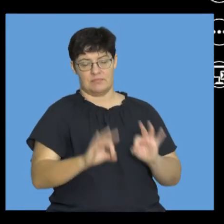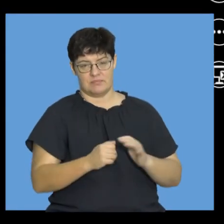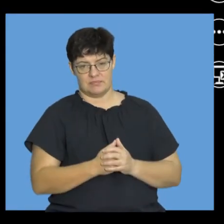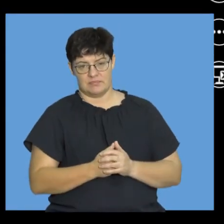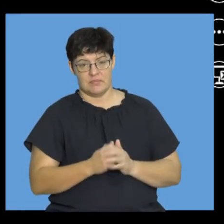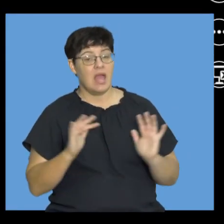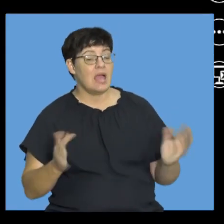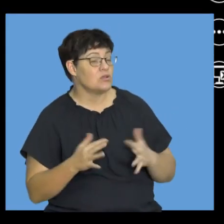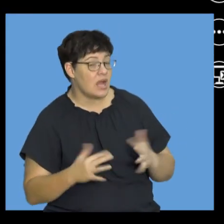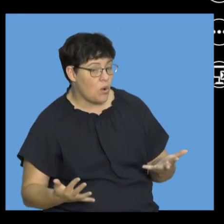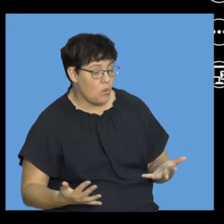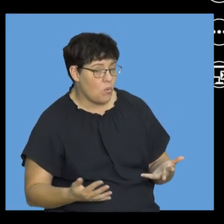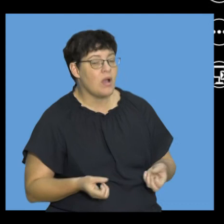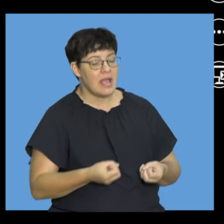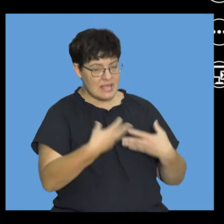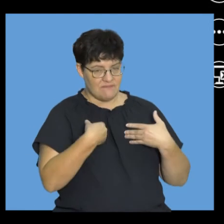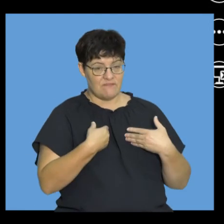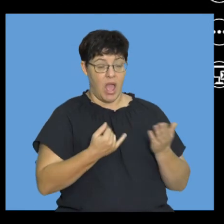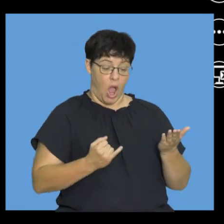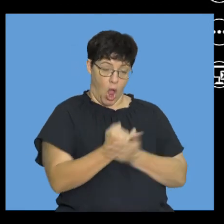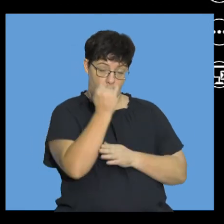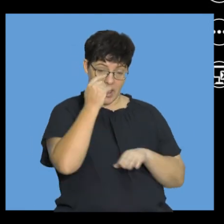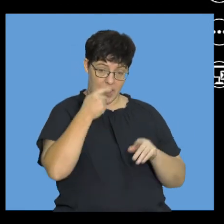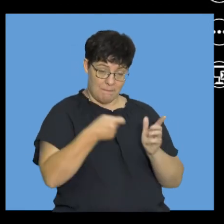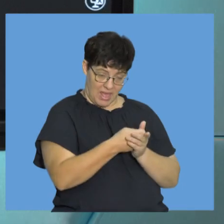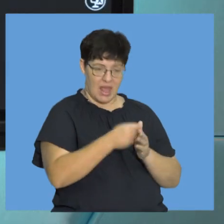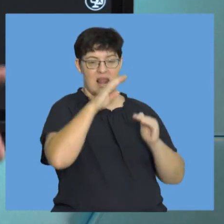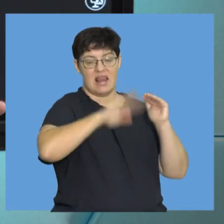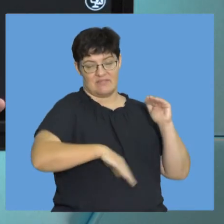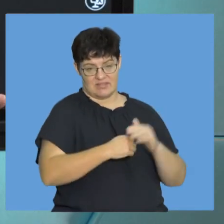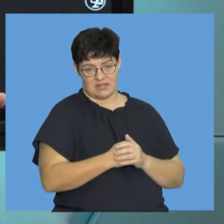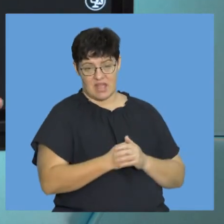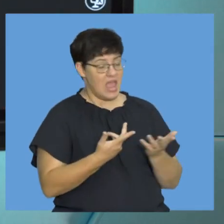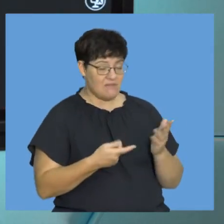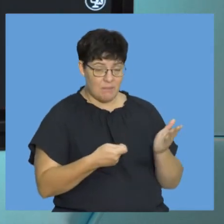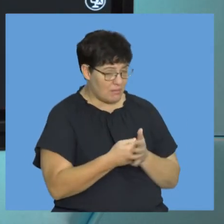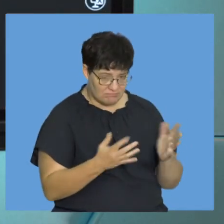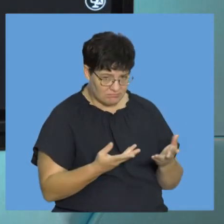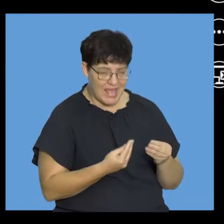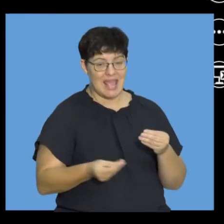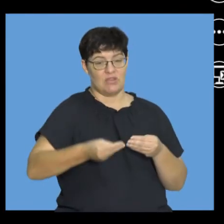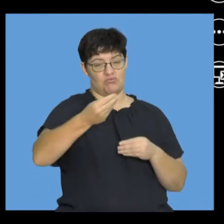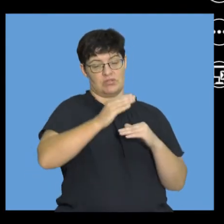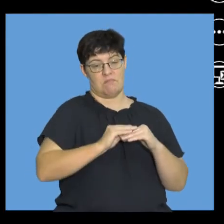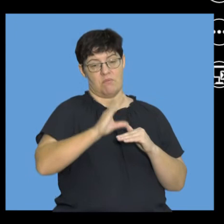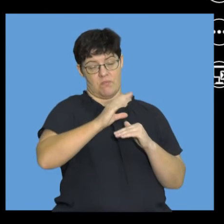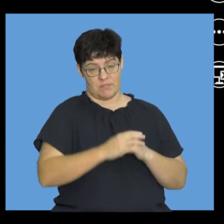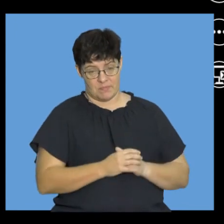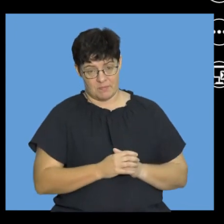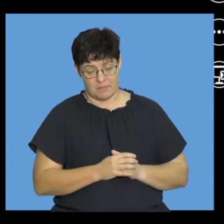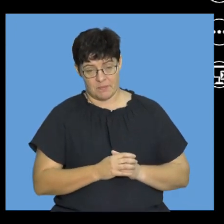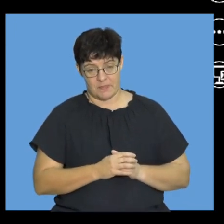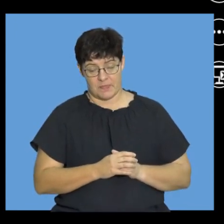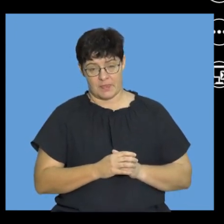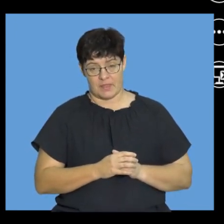do we encourage them to pay? Offer settlement discounts. If they don't pay, you charge interest on the overdue accounts. Make sure that